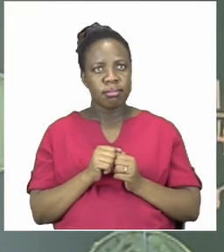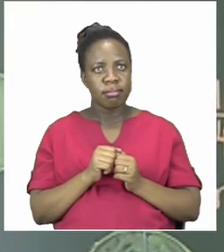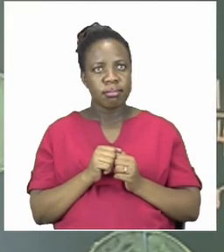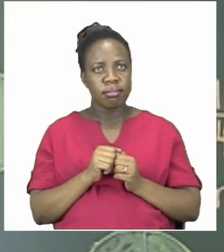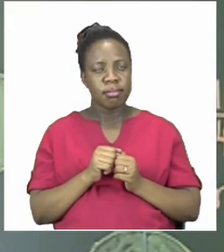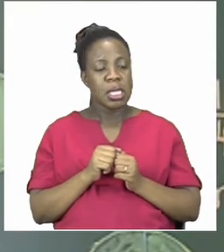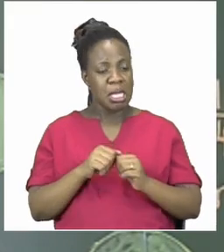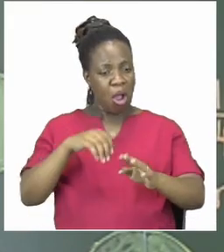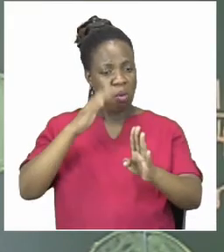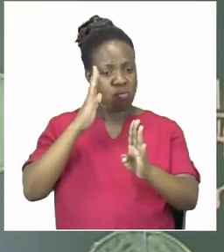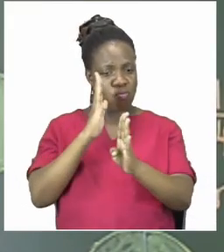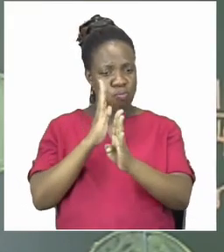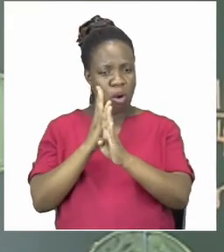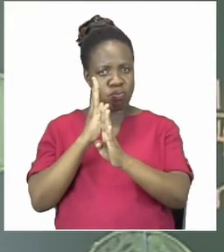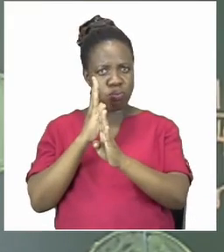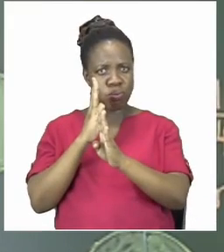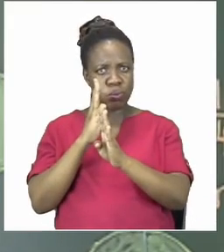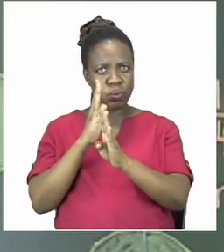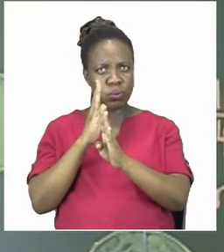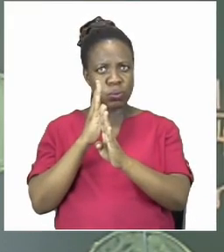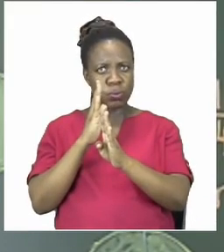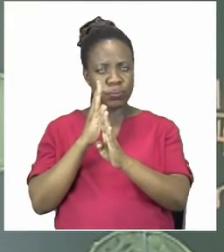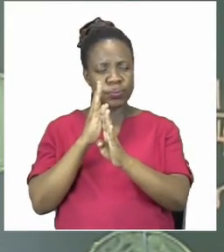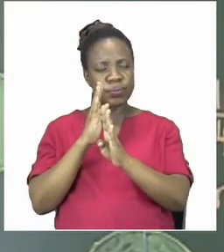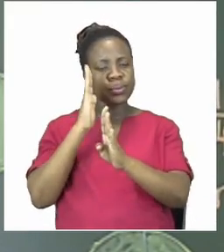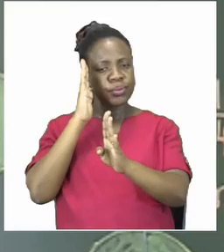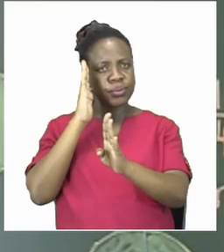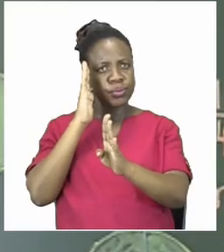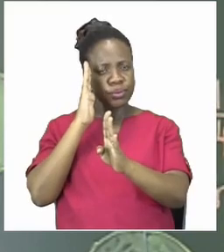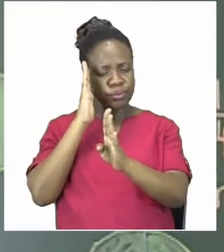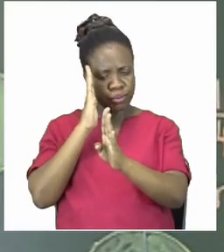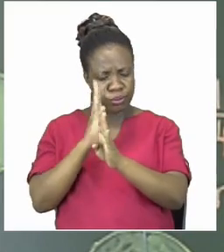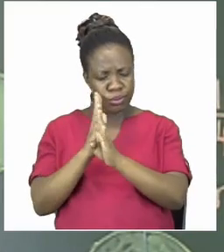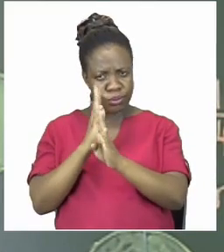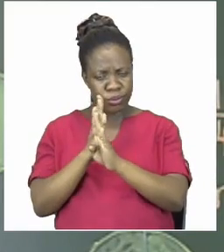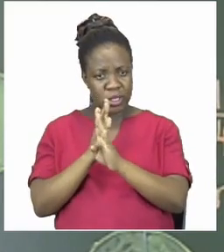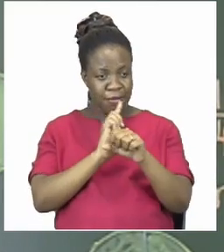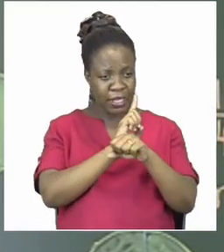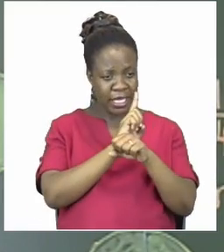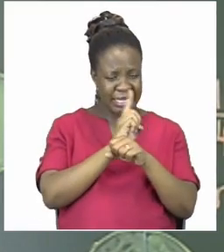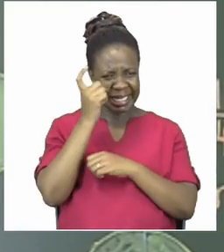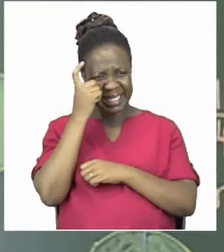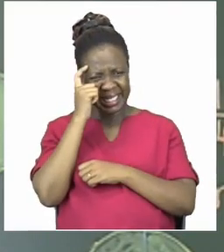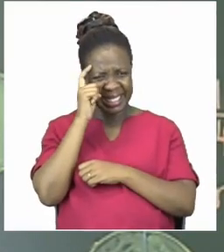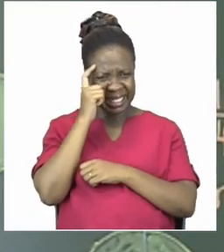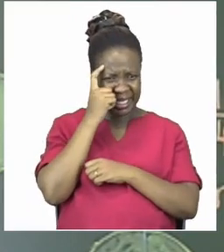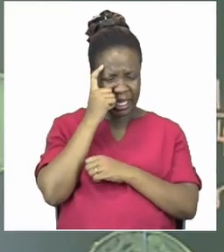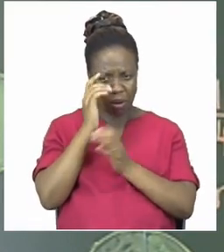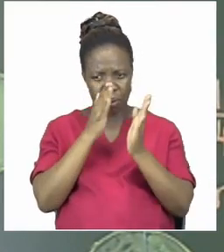the real length, make sure that you arrange them starting from the